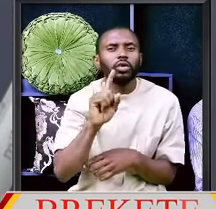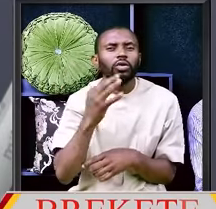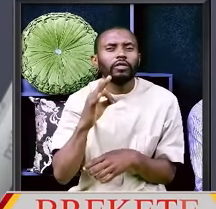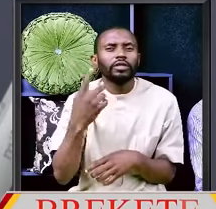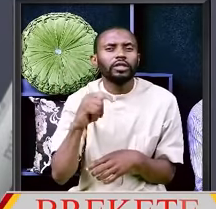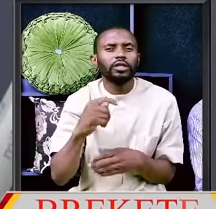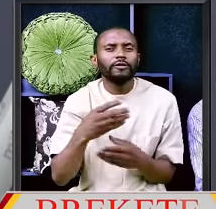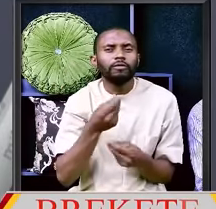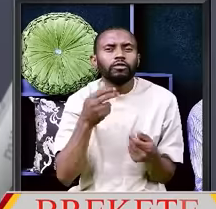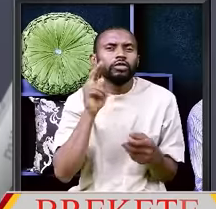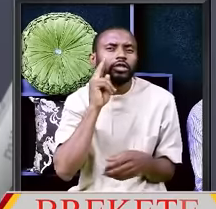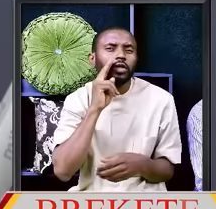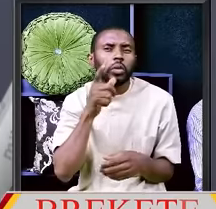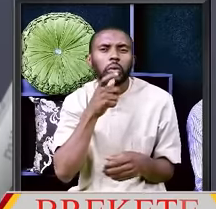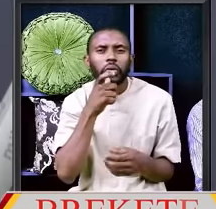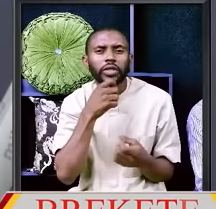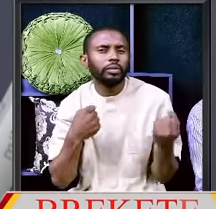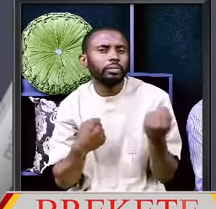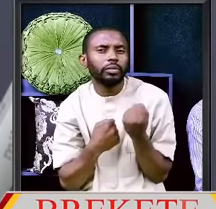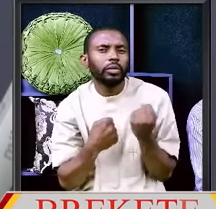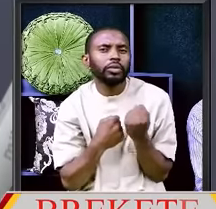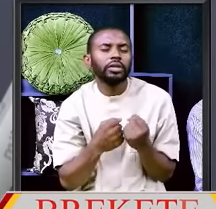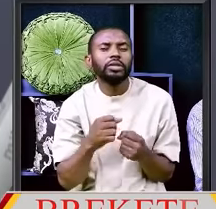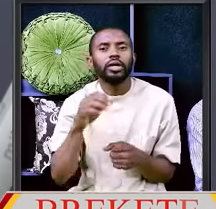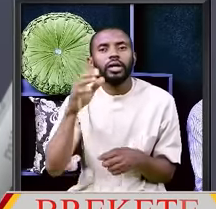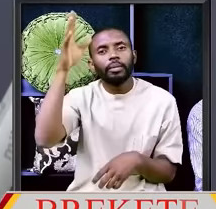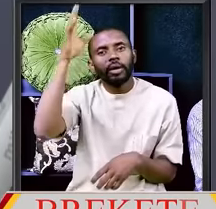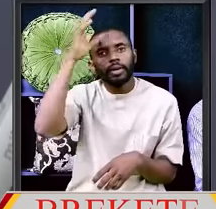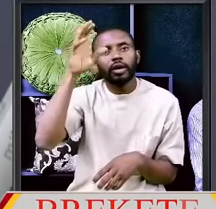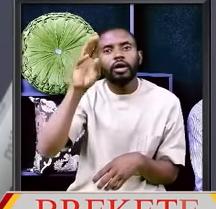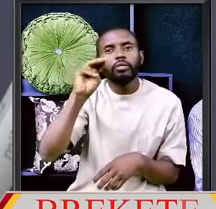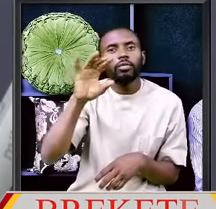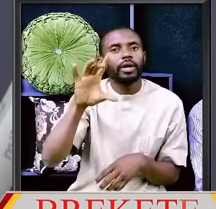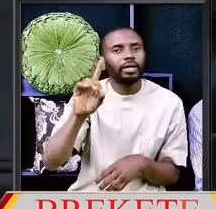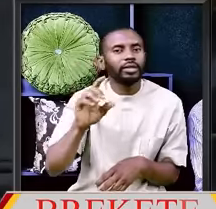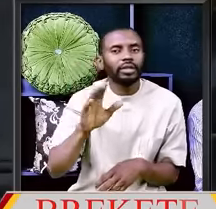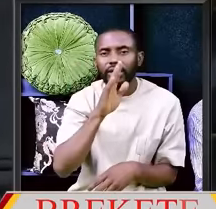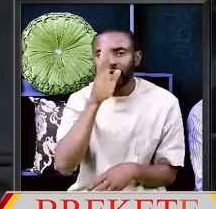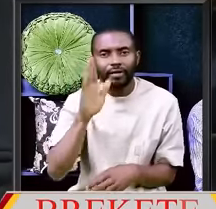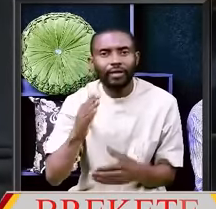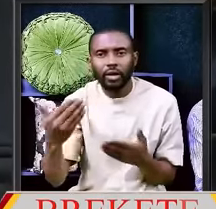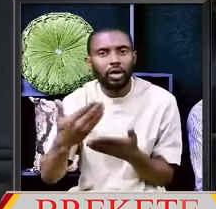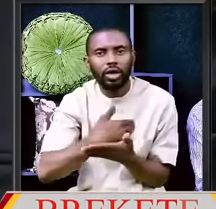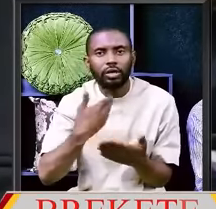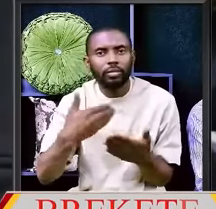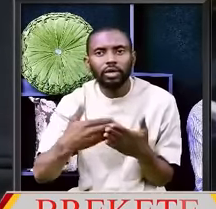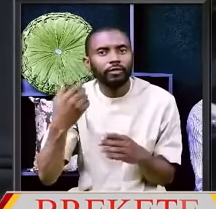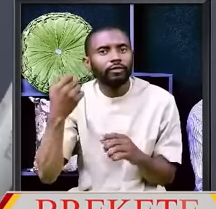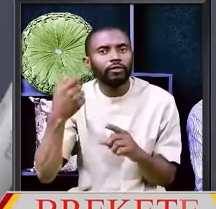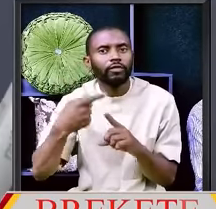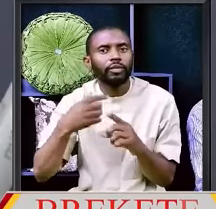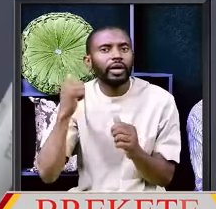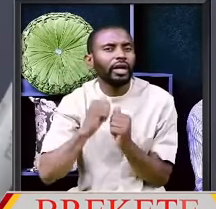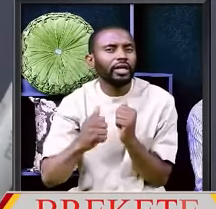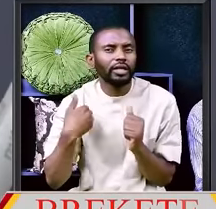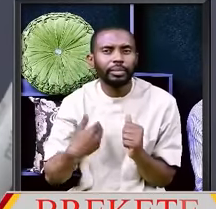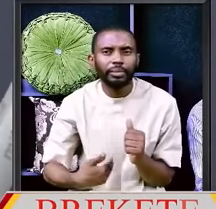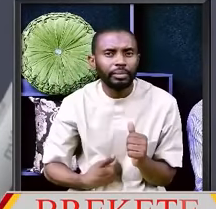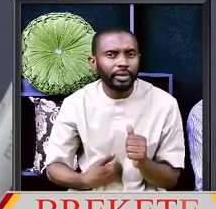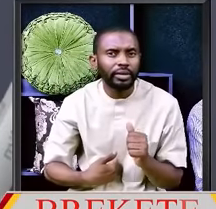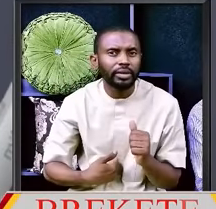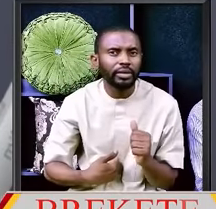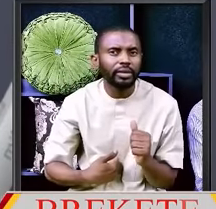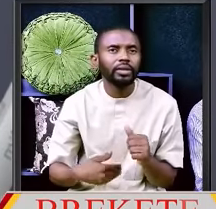rallying support for Baba Mohbad. He did not collect money from anyone. There's a platform called Yeyekudu, which I have